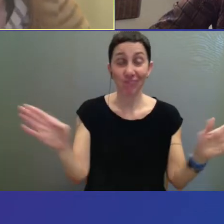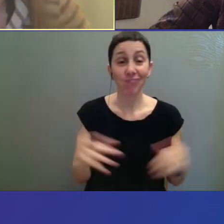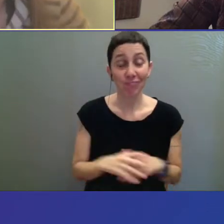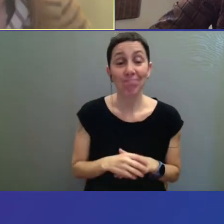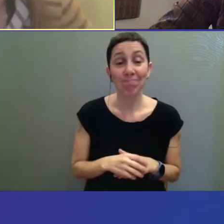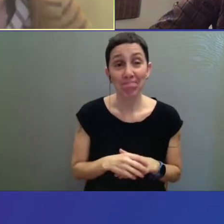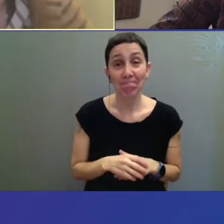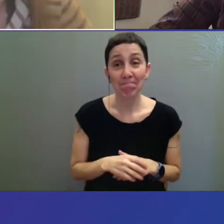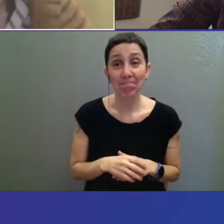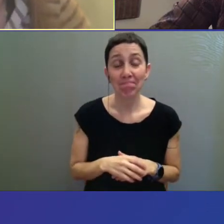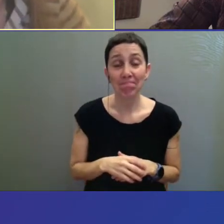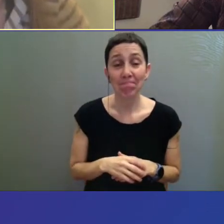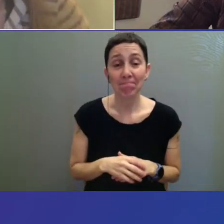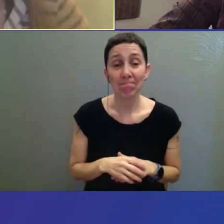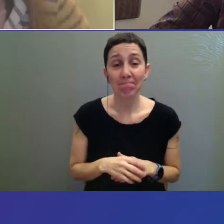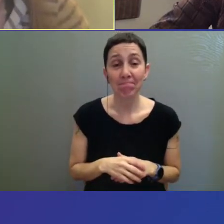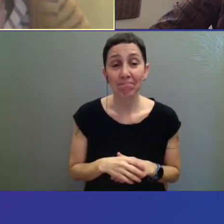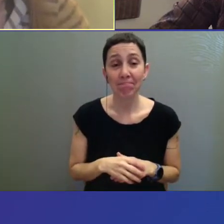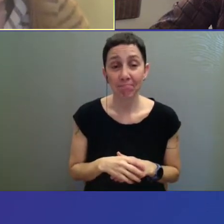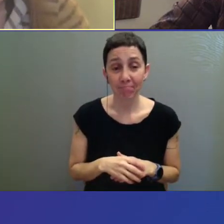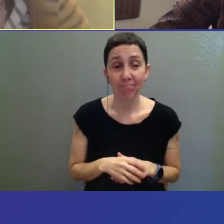yeah.